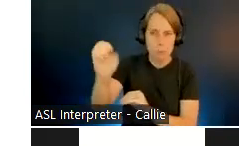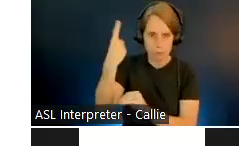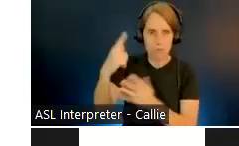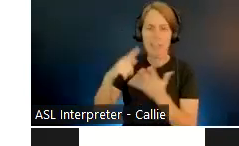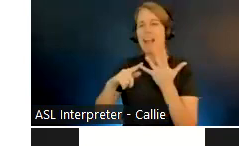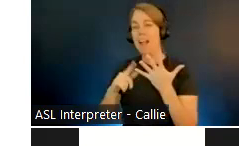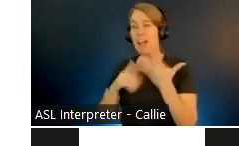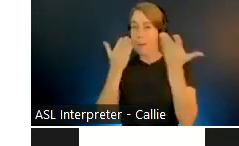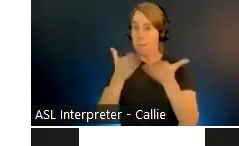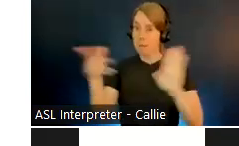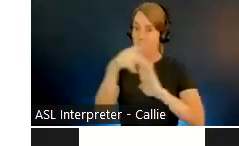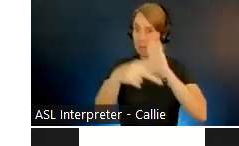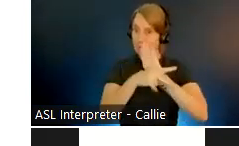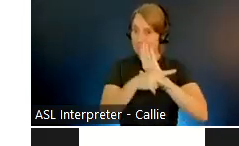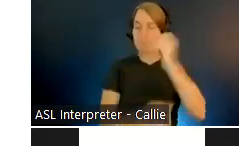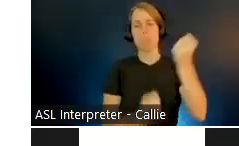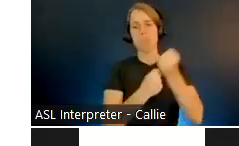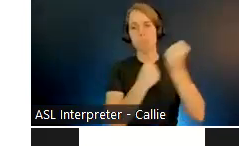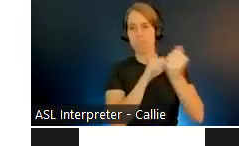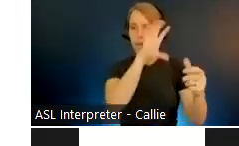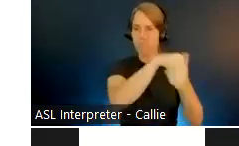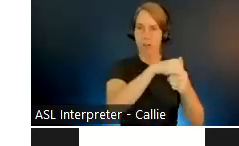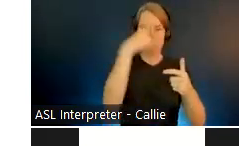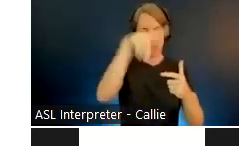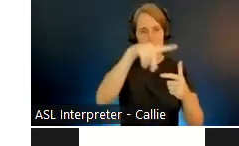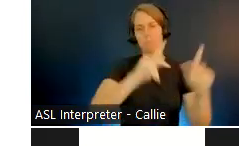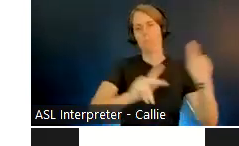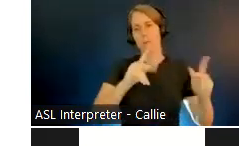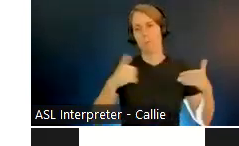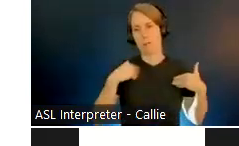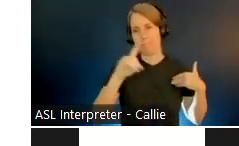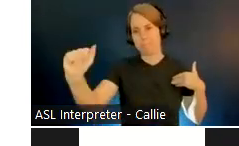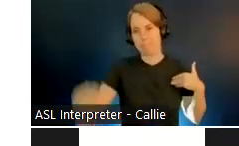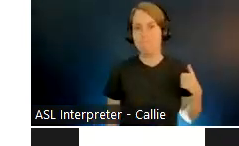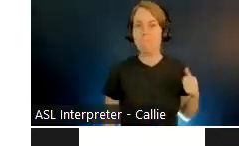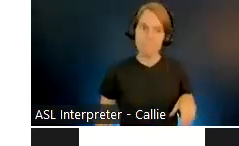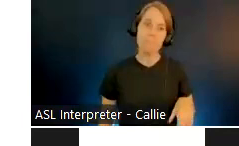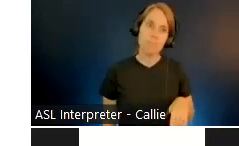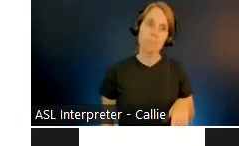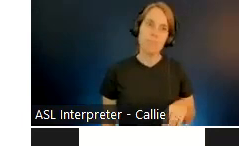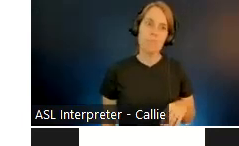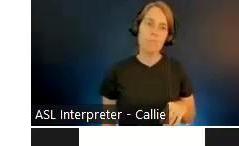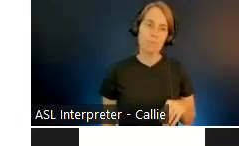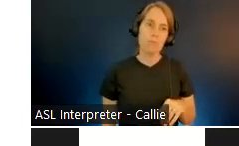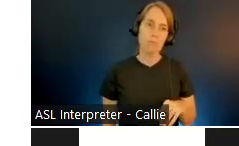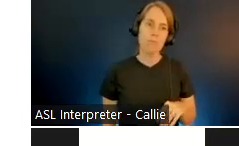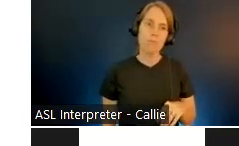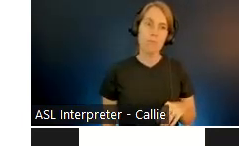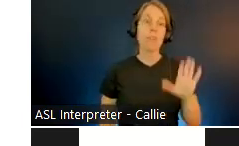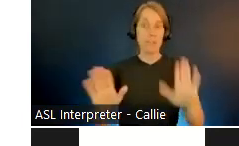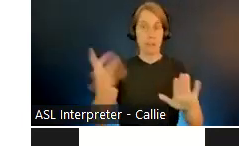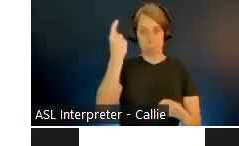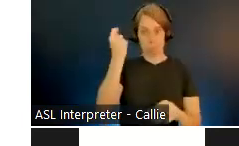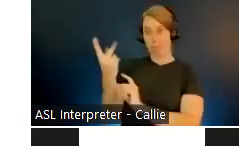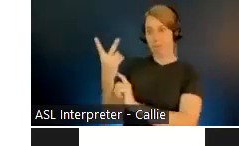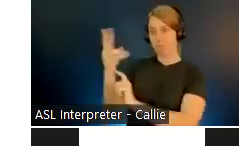Next slide, please. Now, VR is a partner in